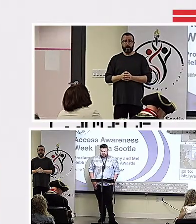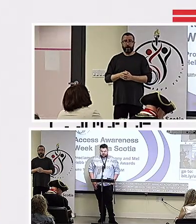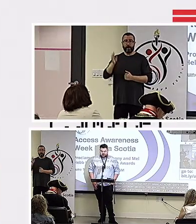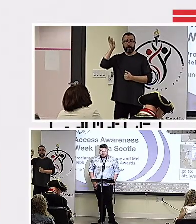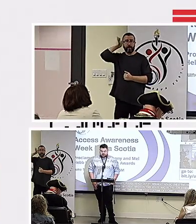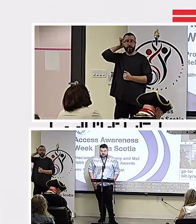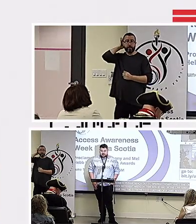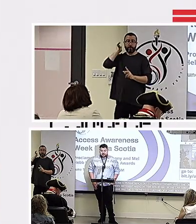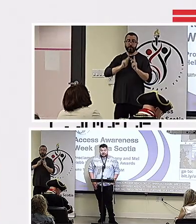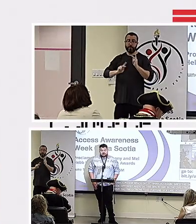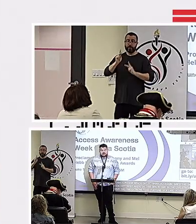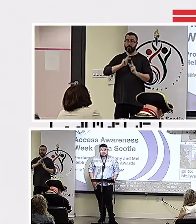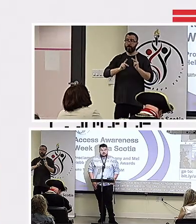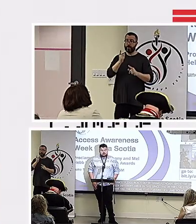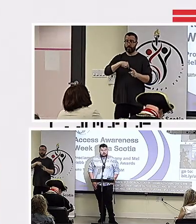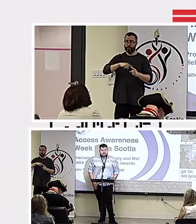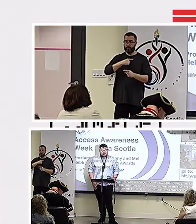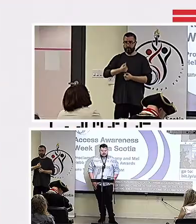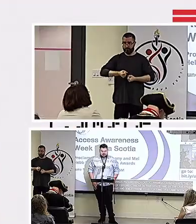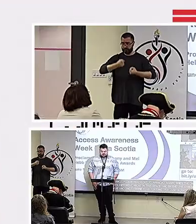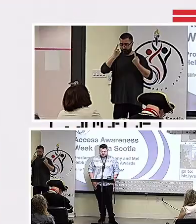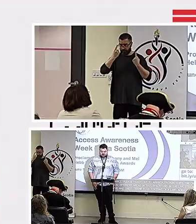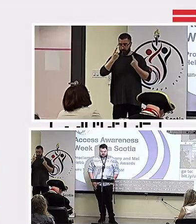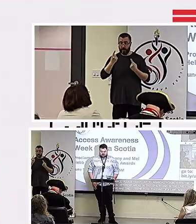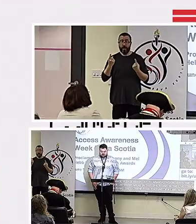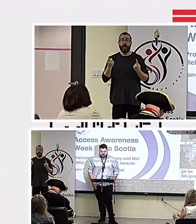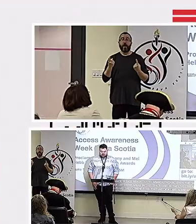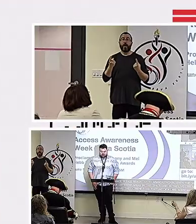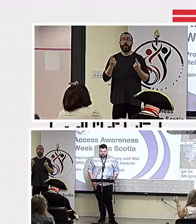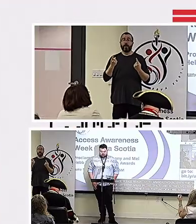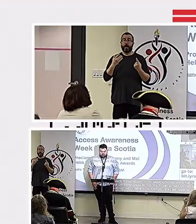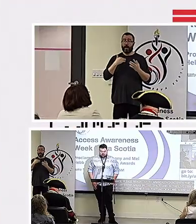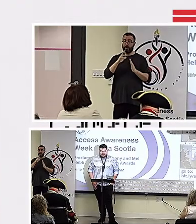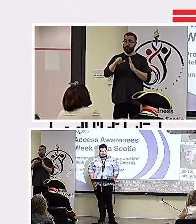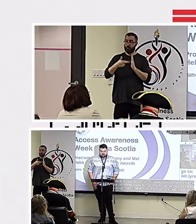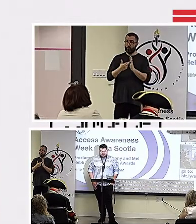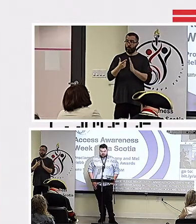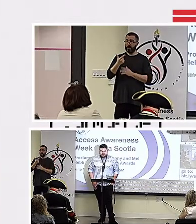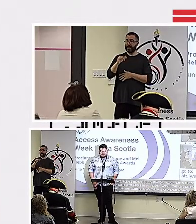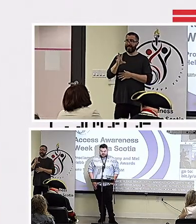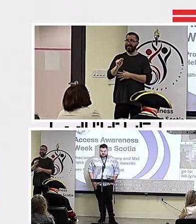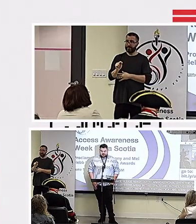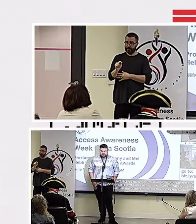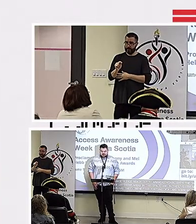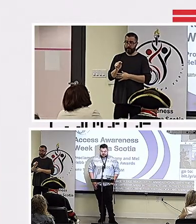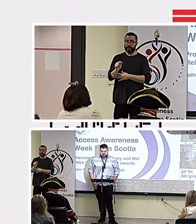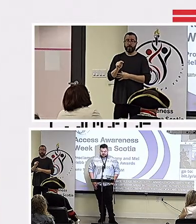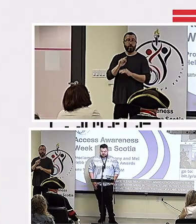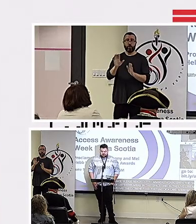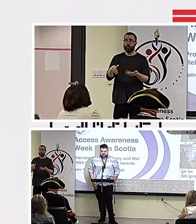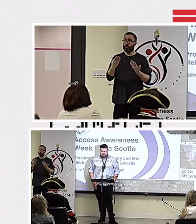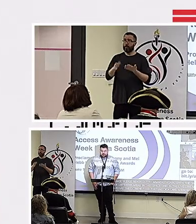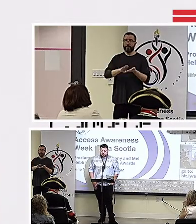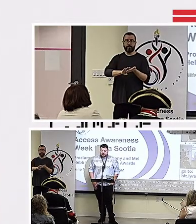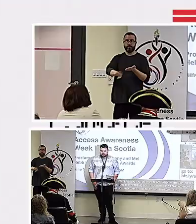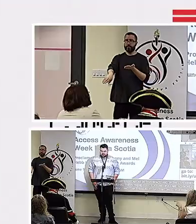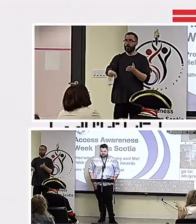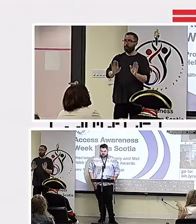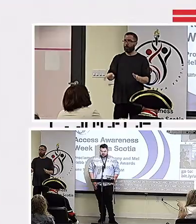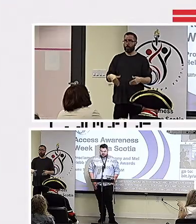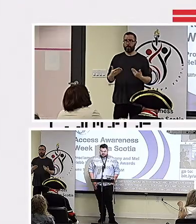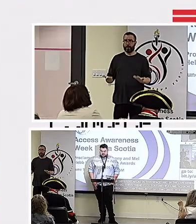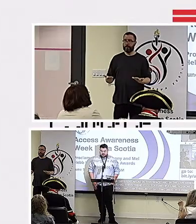people, we understand that everyone has a role and a gift, one that no one is meant to be left out. The strength